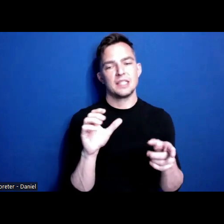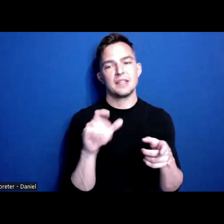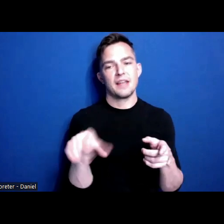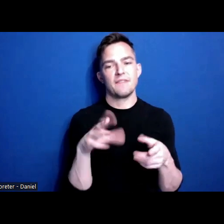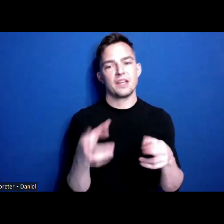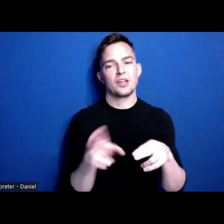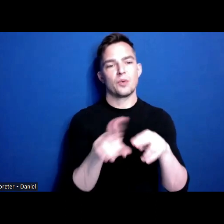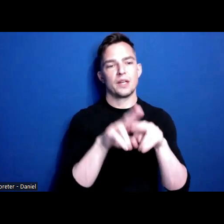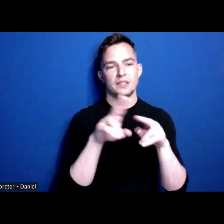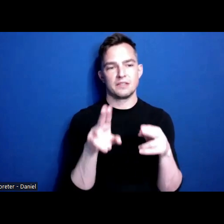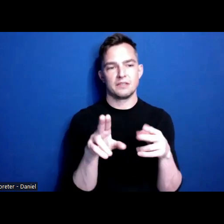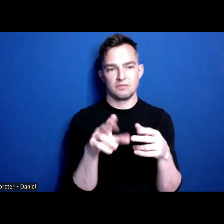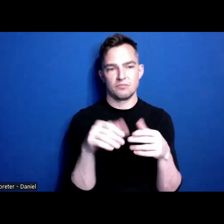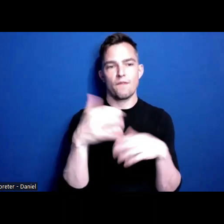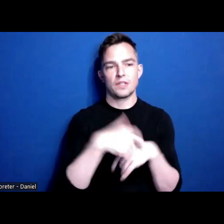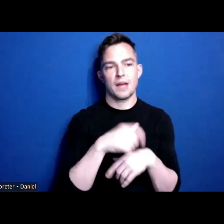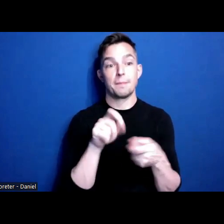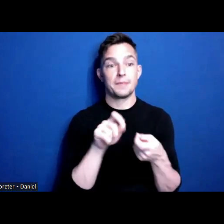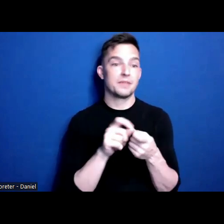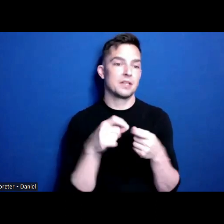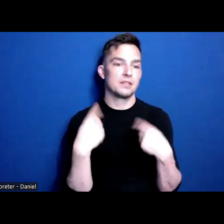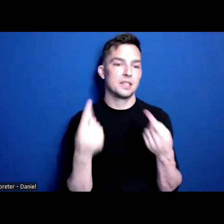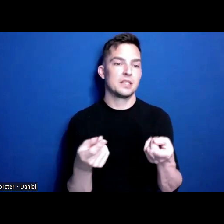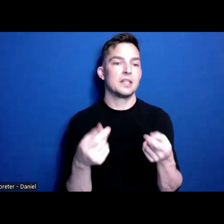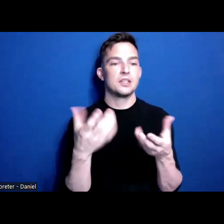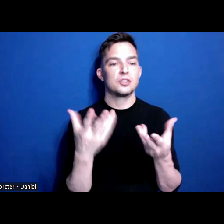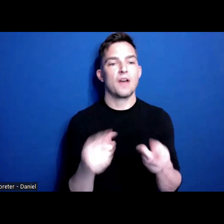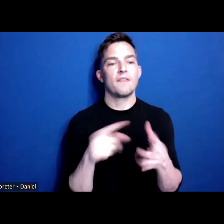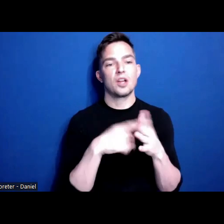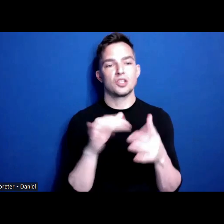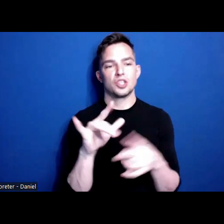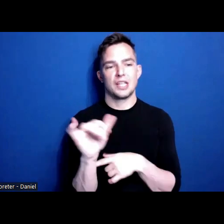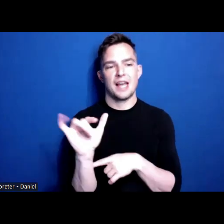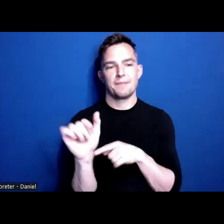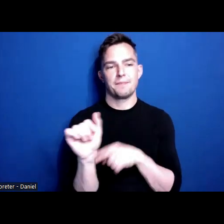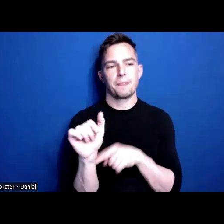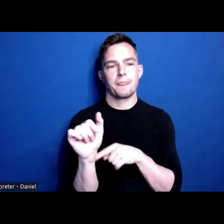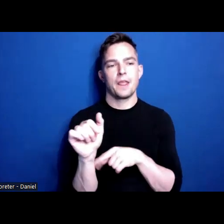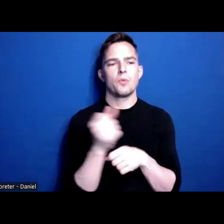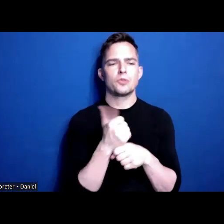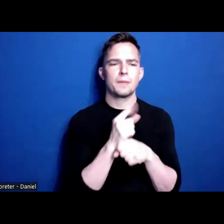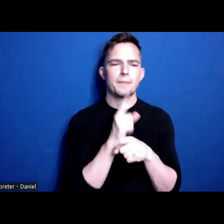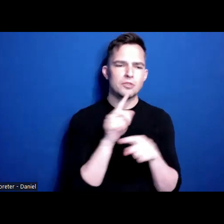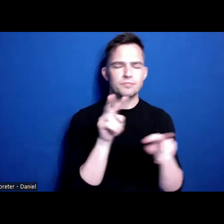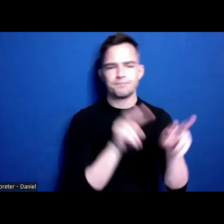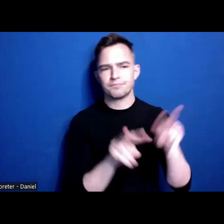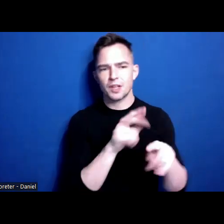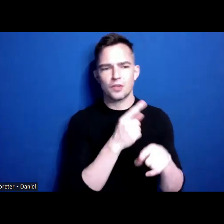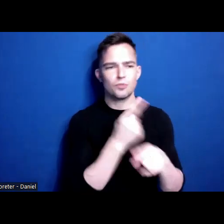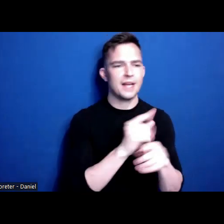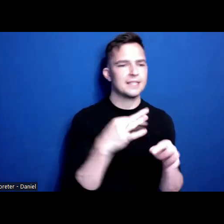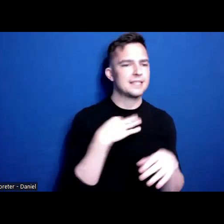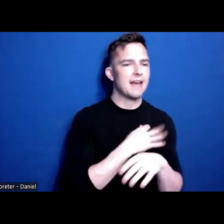the soft launch in July. We're watching these numbers to make sure that we have the right staff in place, that we